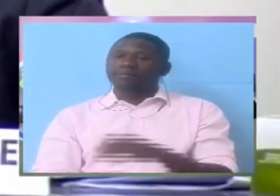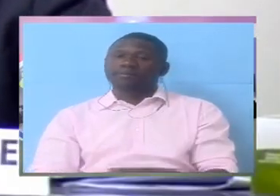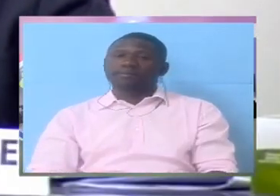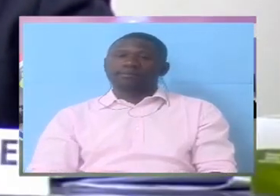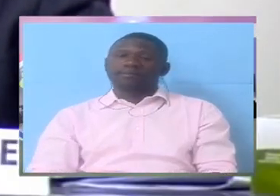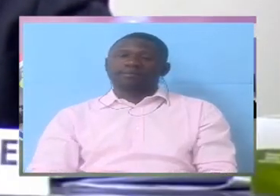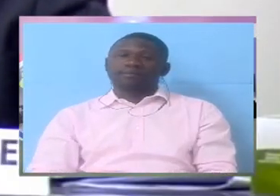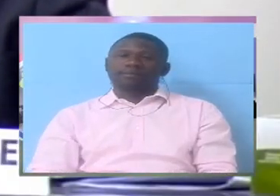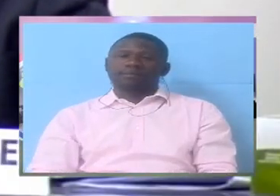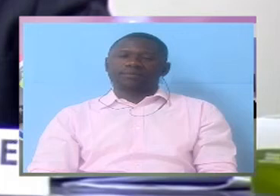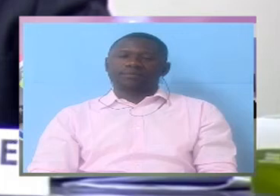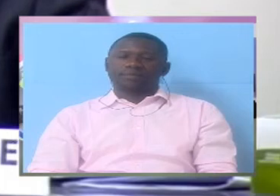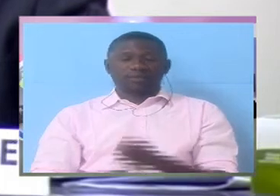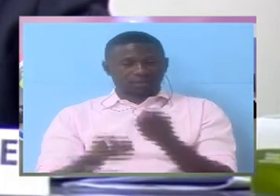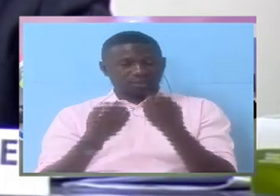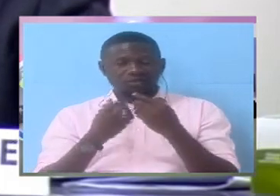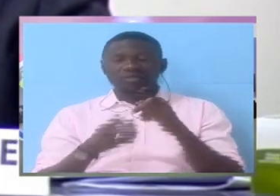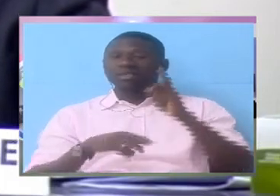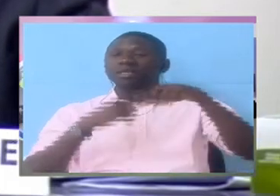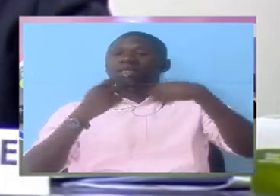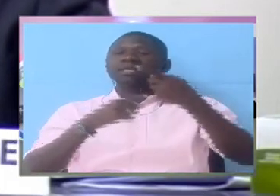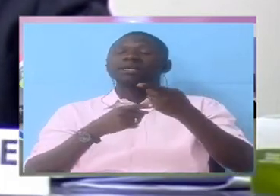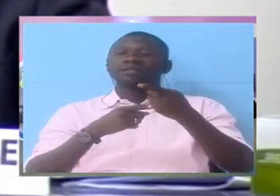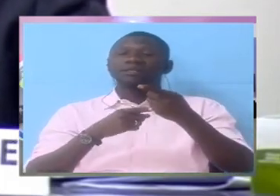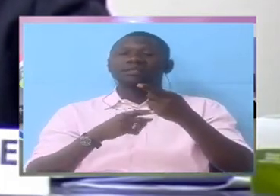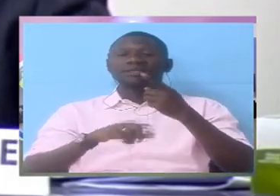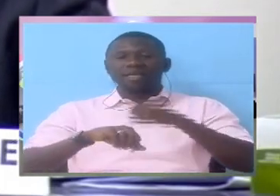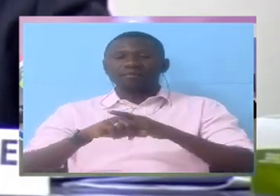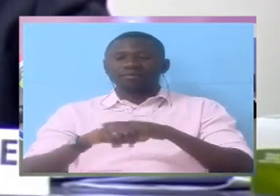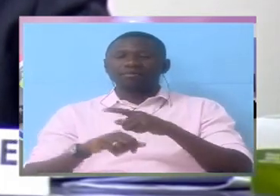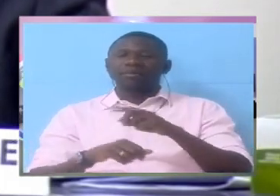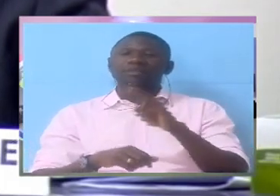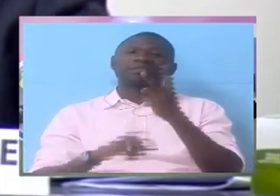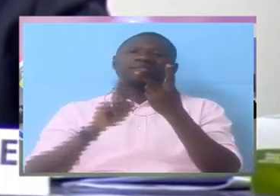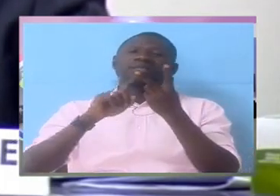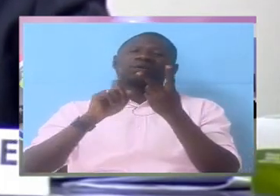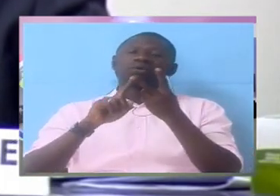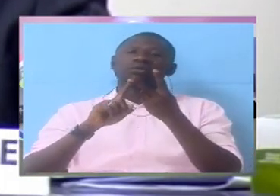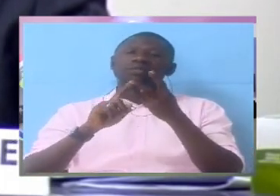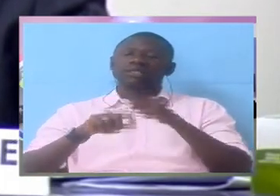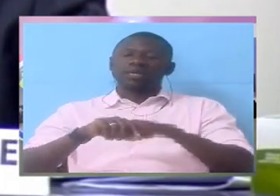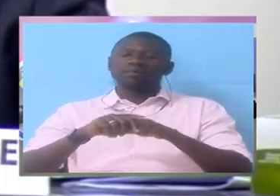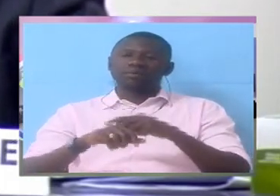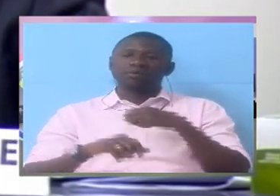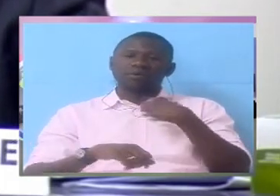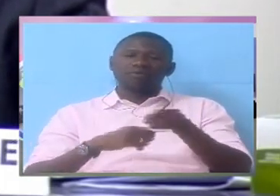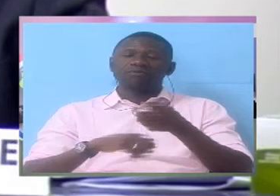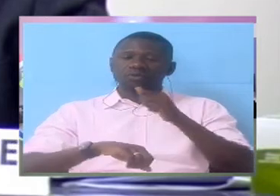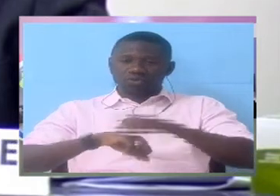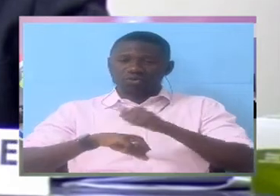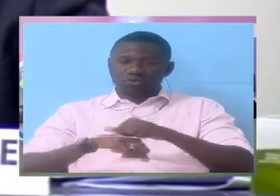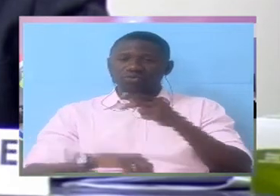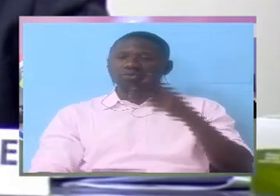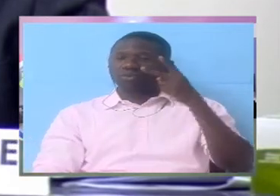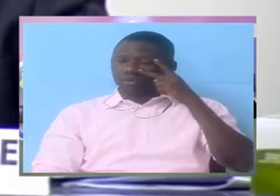the next instance of torture that you mentioned.